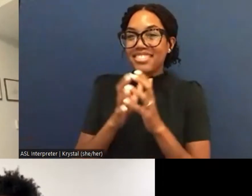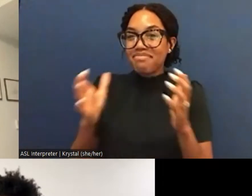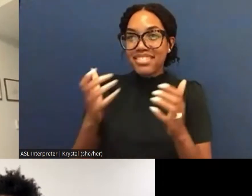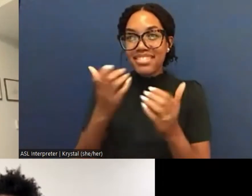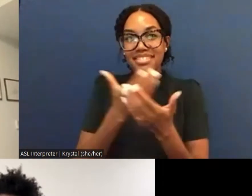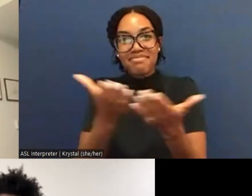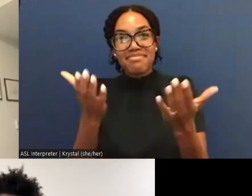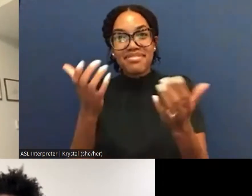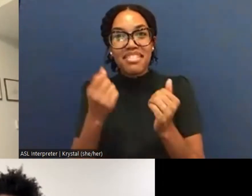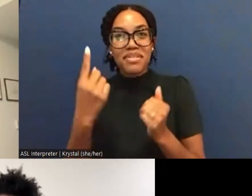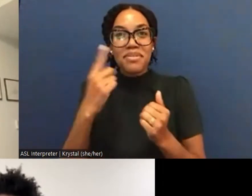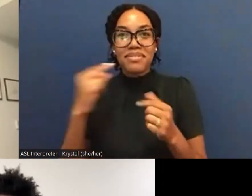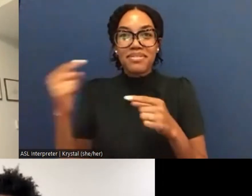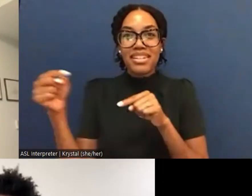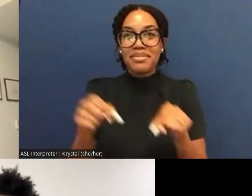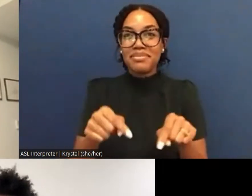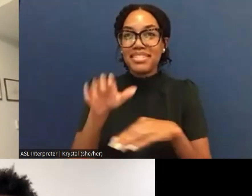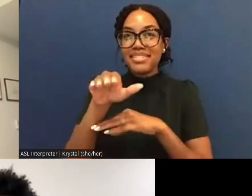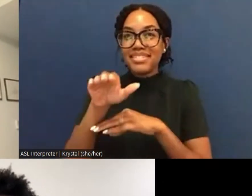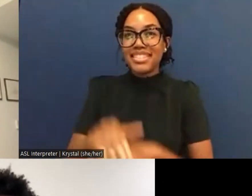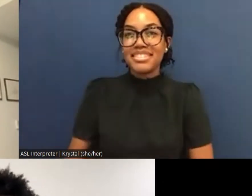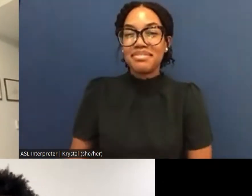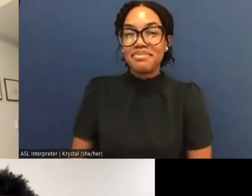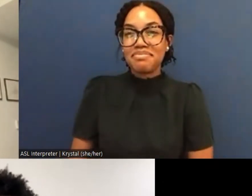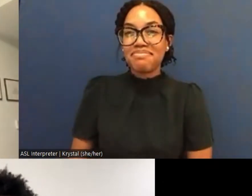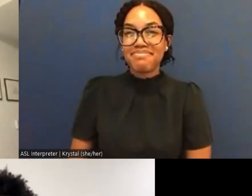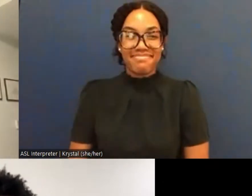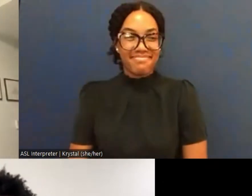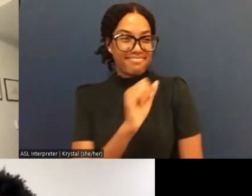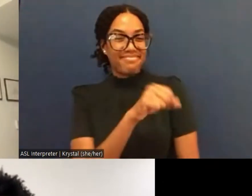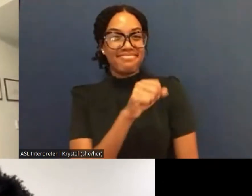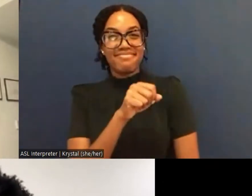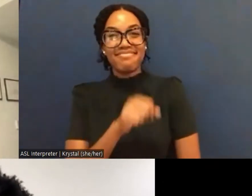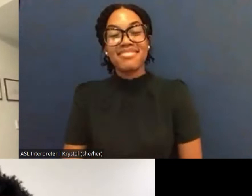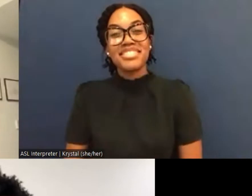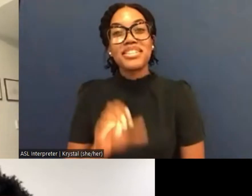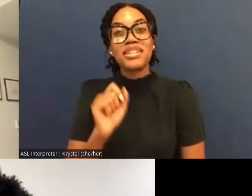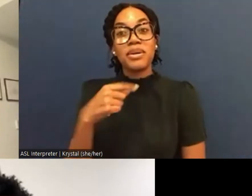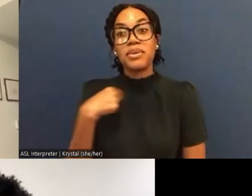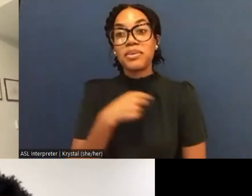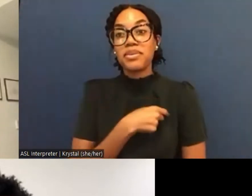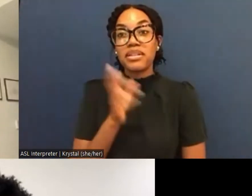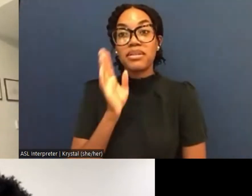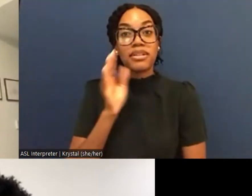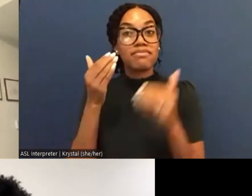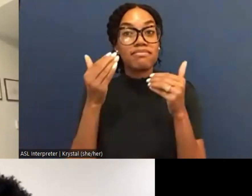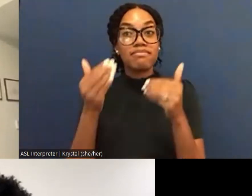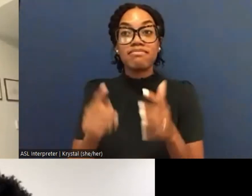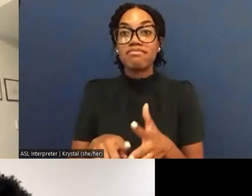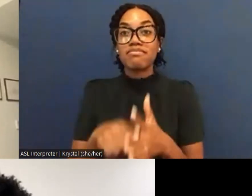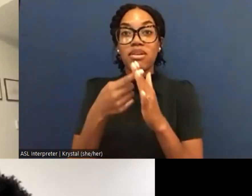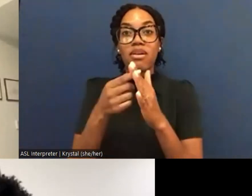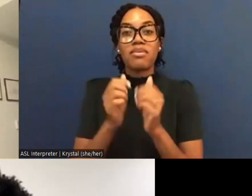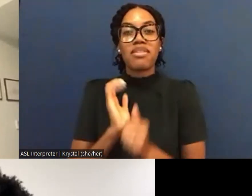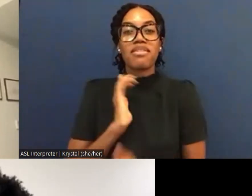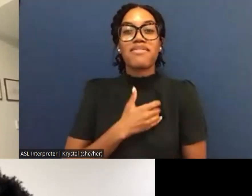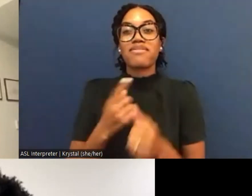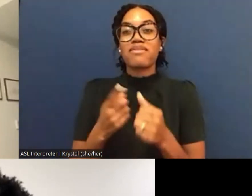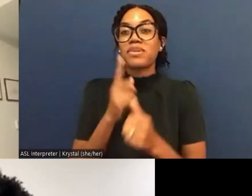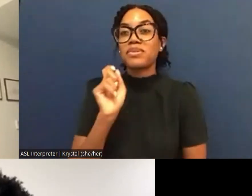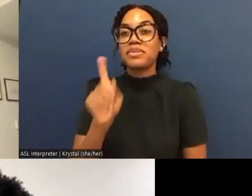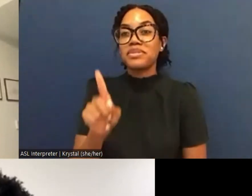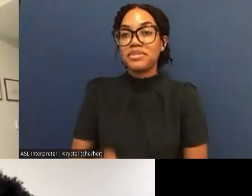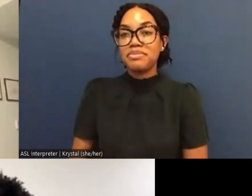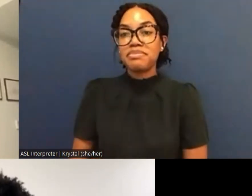everyone for coming this evening. Yeah, so we are going to dive right in with our first question, all